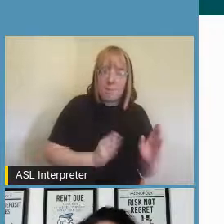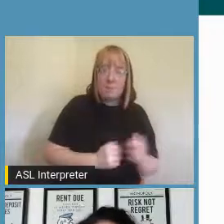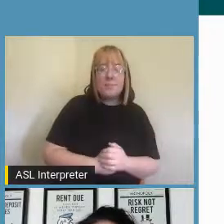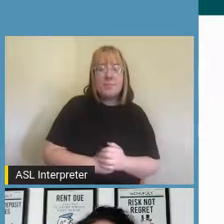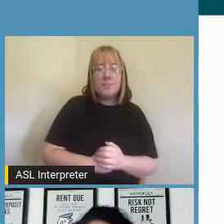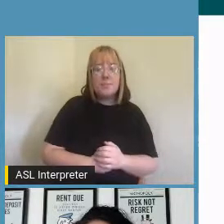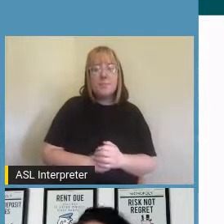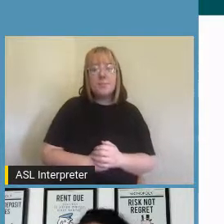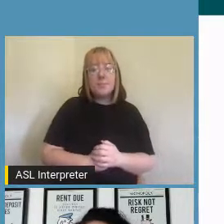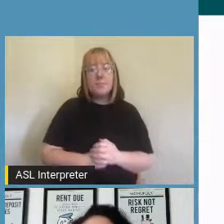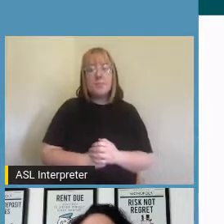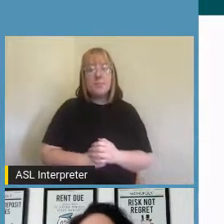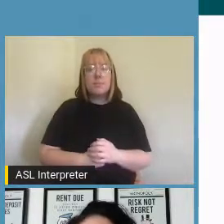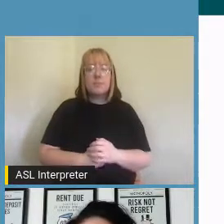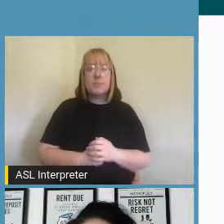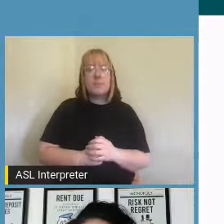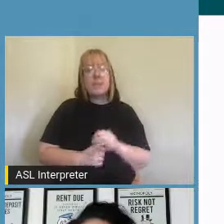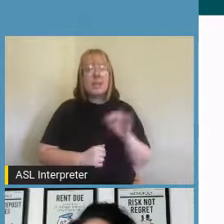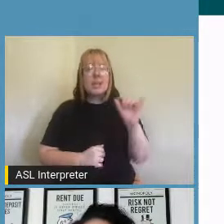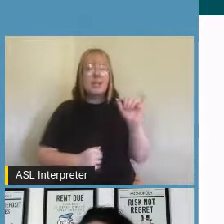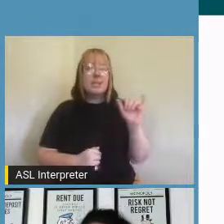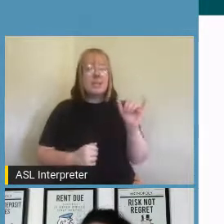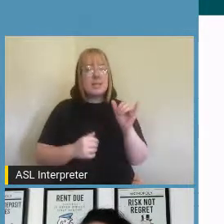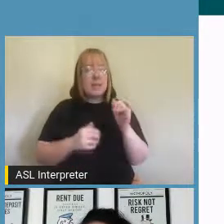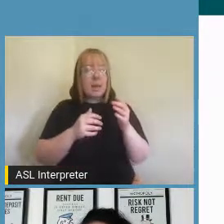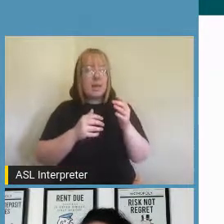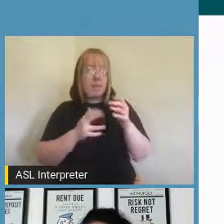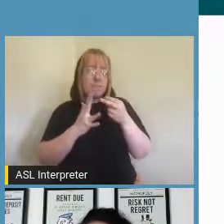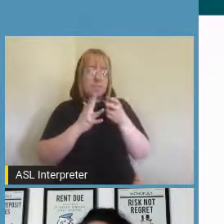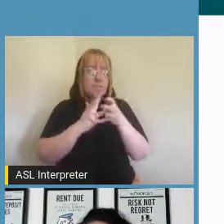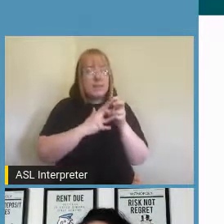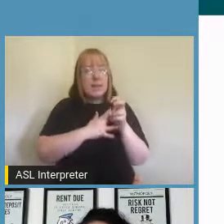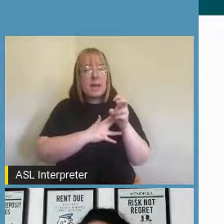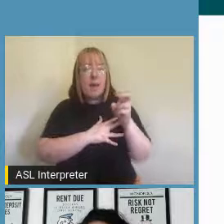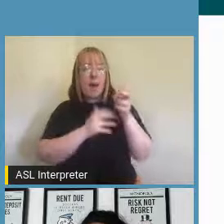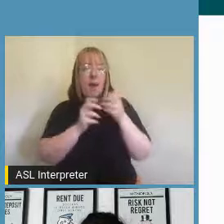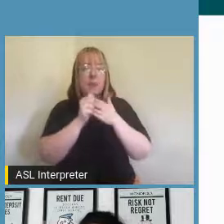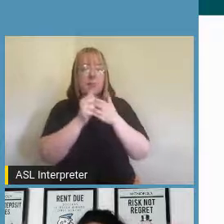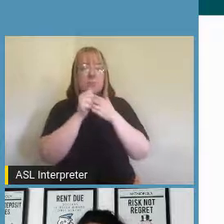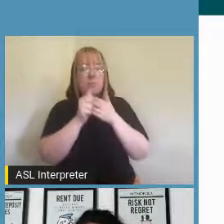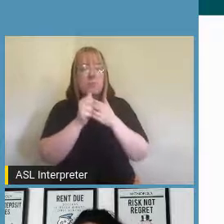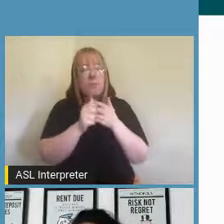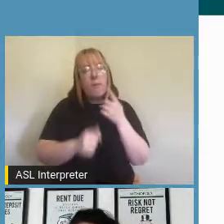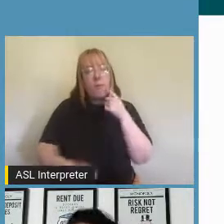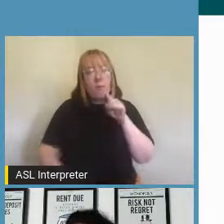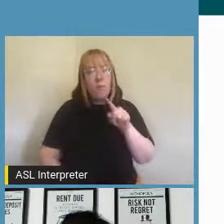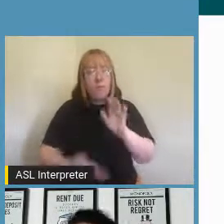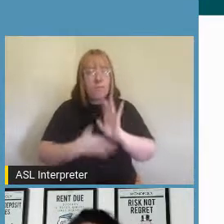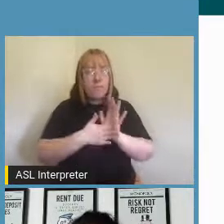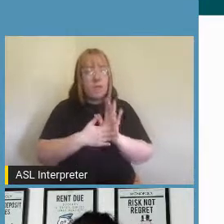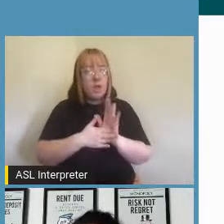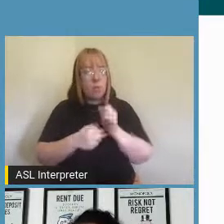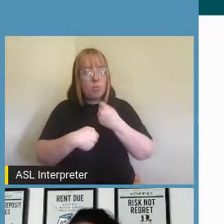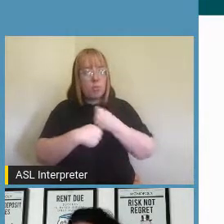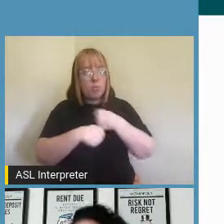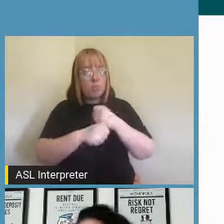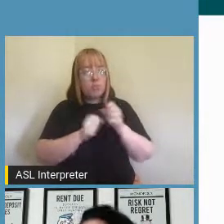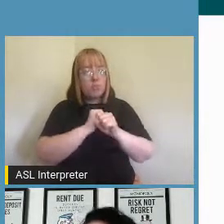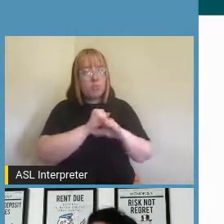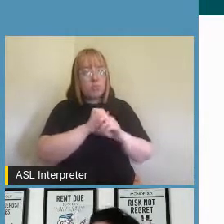kind of almost the field guide, if you will, of everything that I'd shared around both the